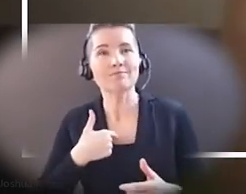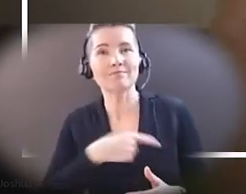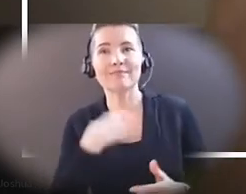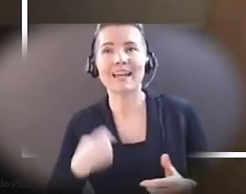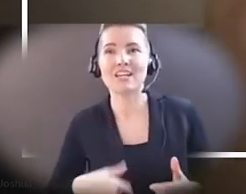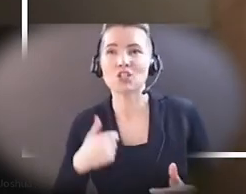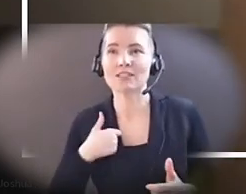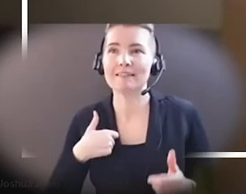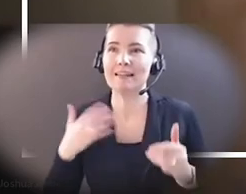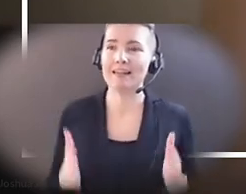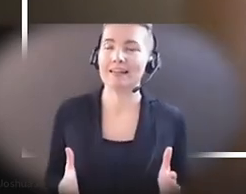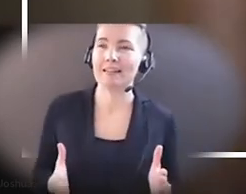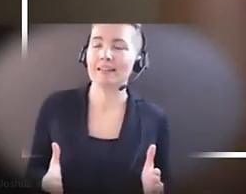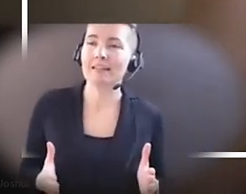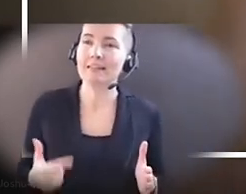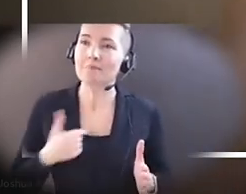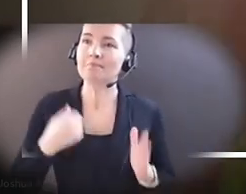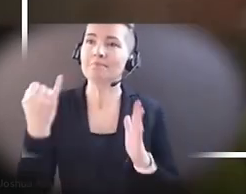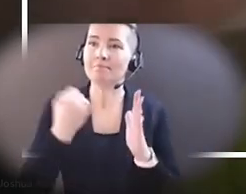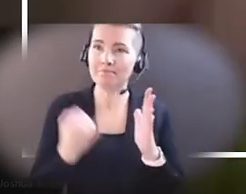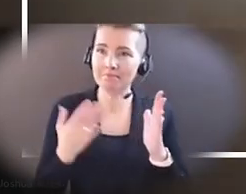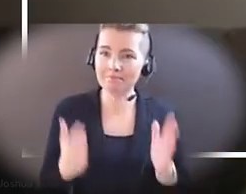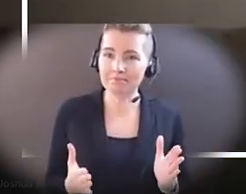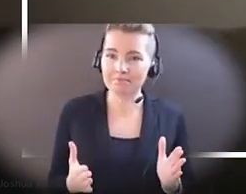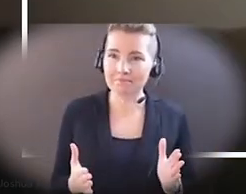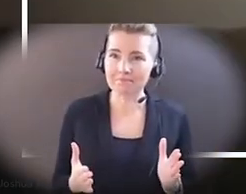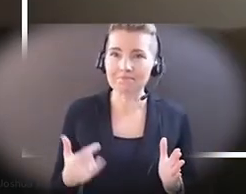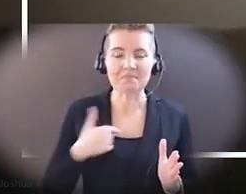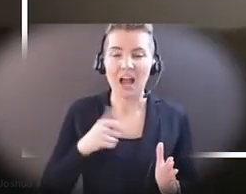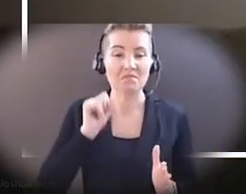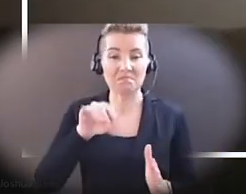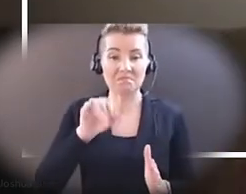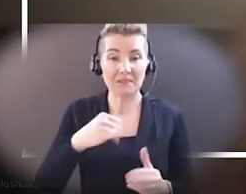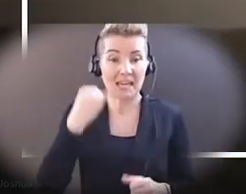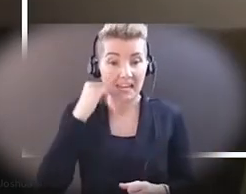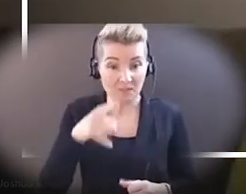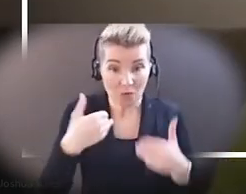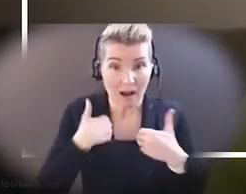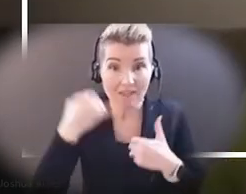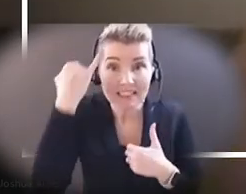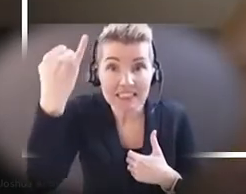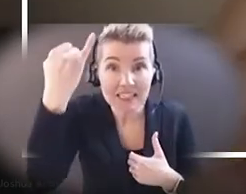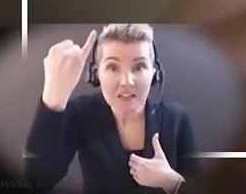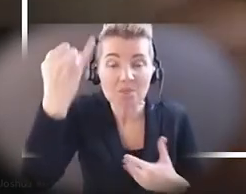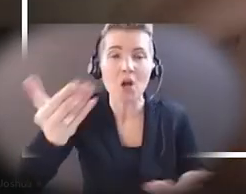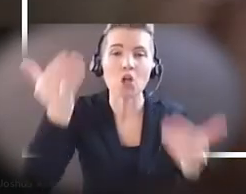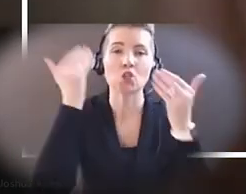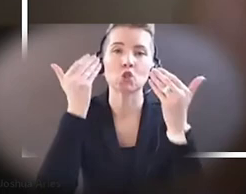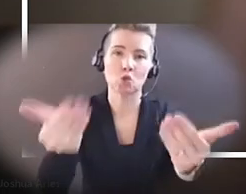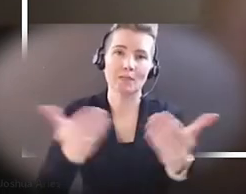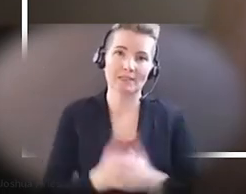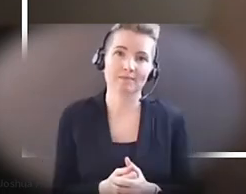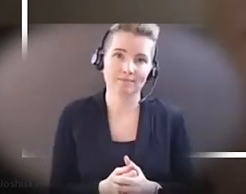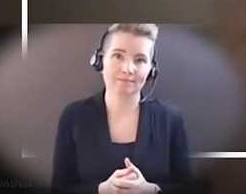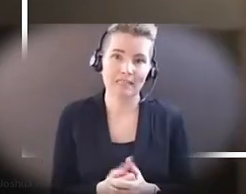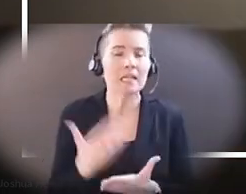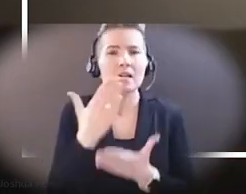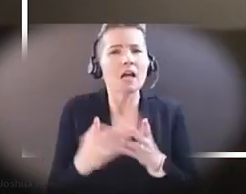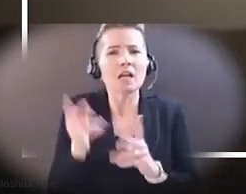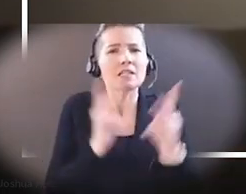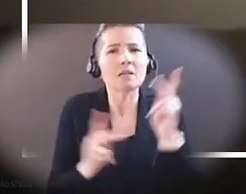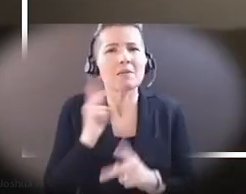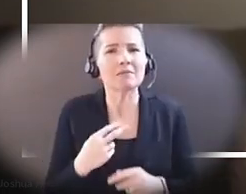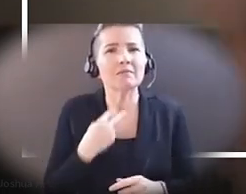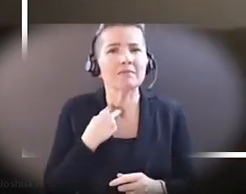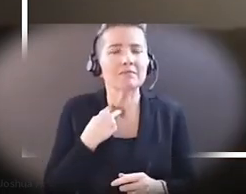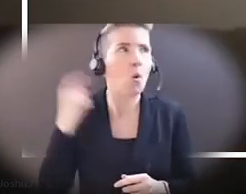just to if you have an idea, just do it, straight up. A lot of people can kind of get stuck in their head being afraid of